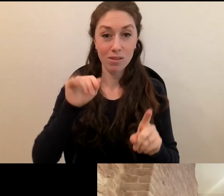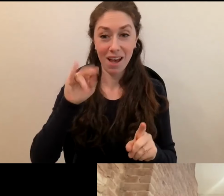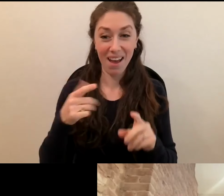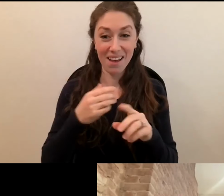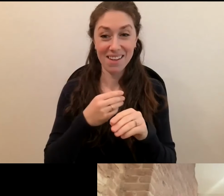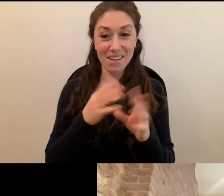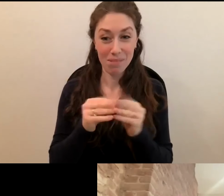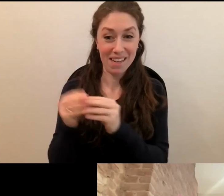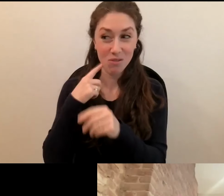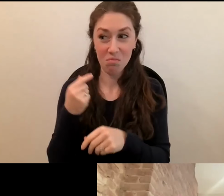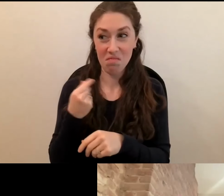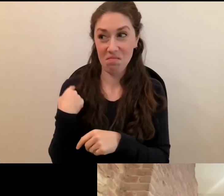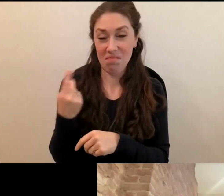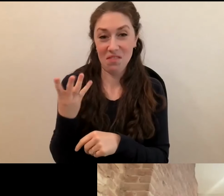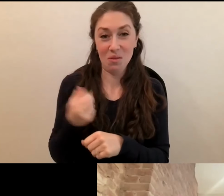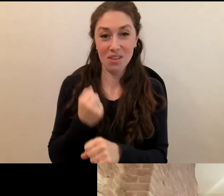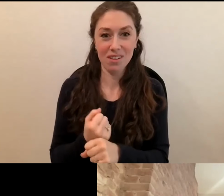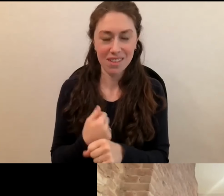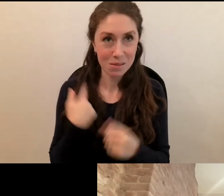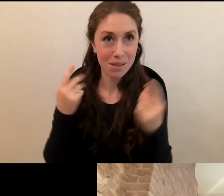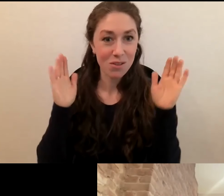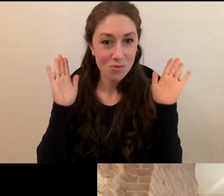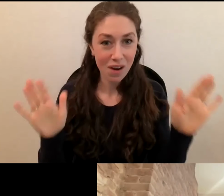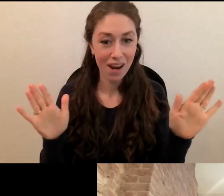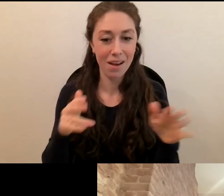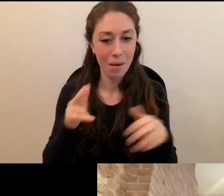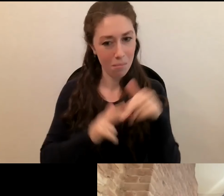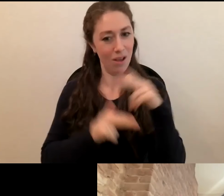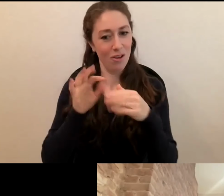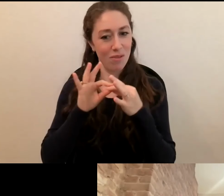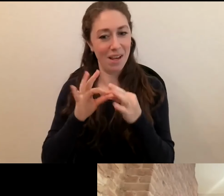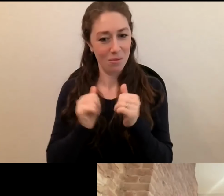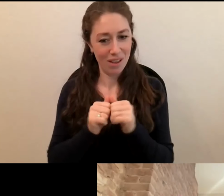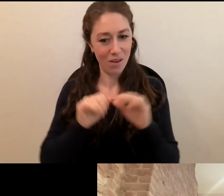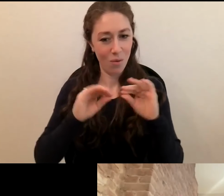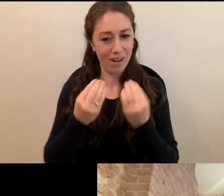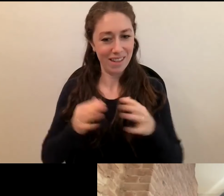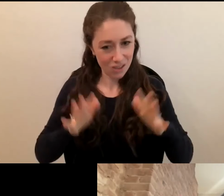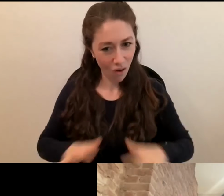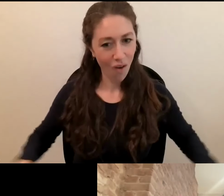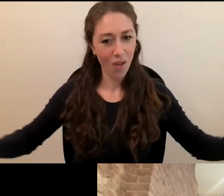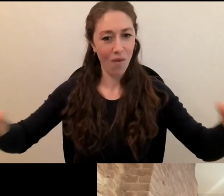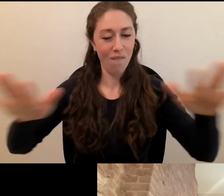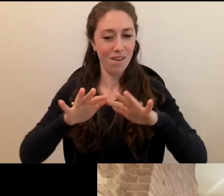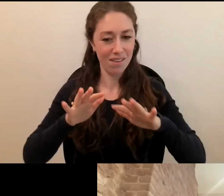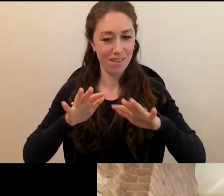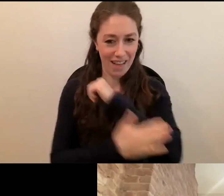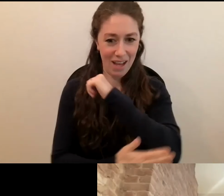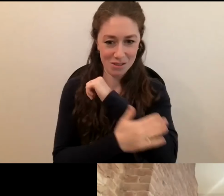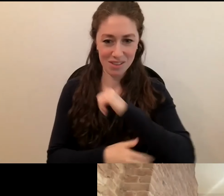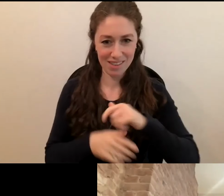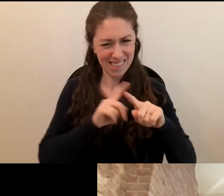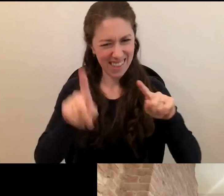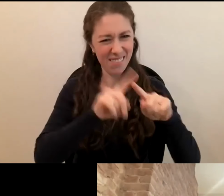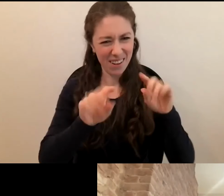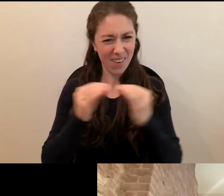past couple of years, and it's just been really great to build relationships with organizations all across the country, as well